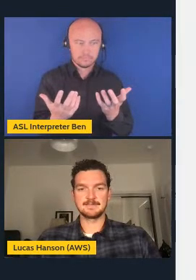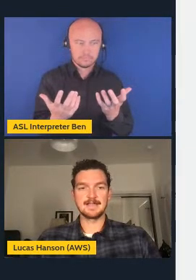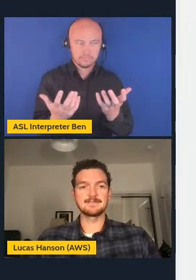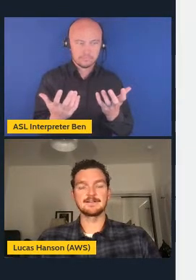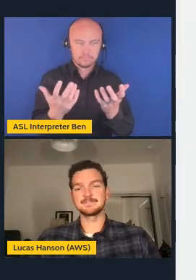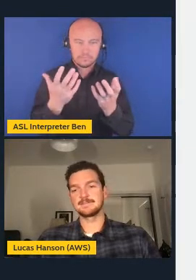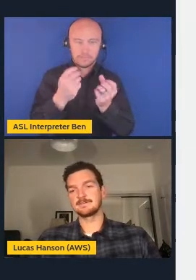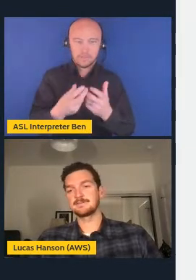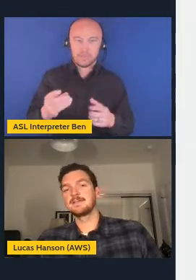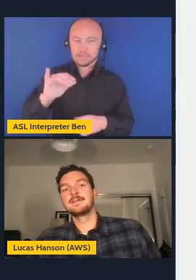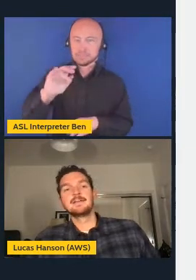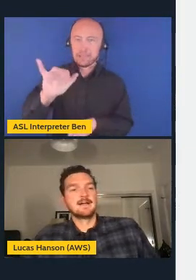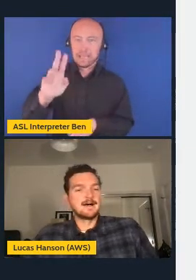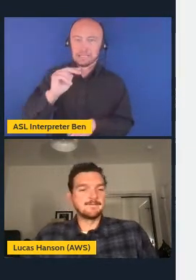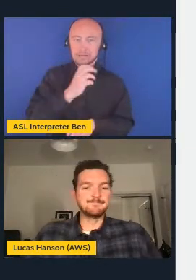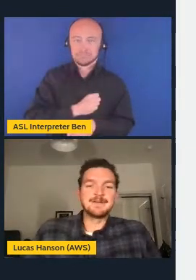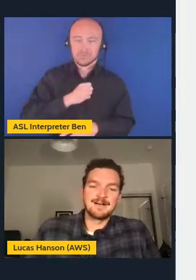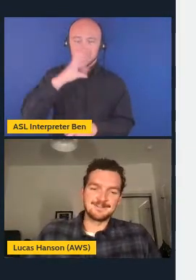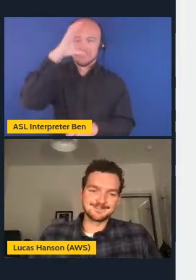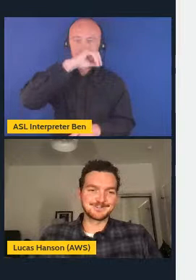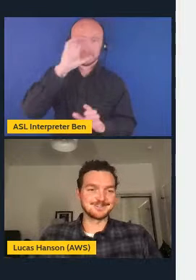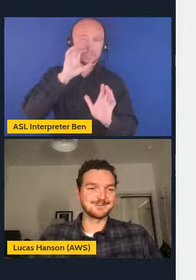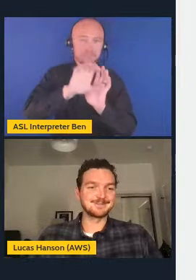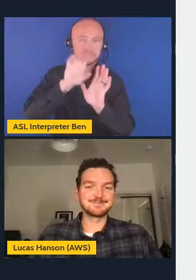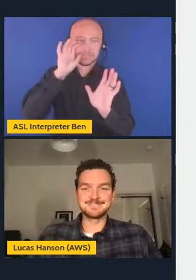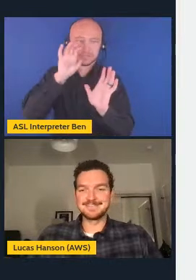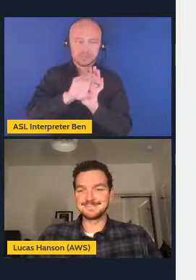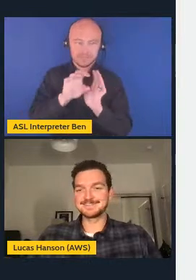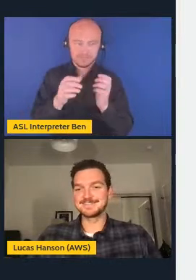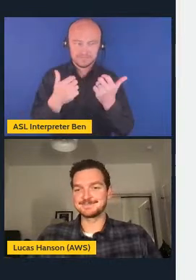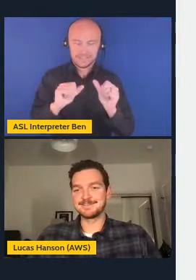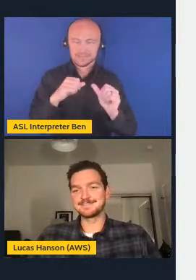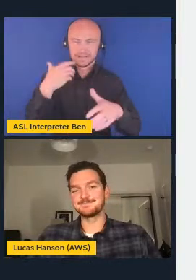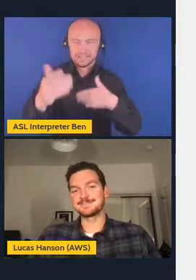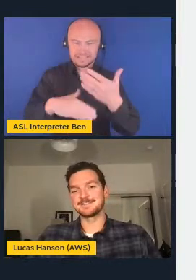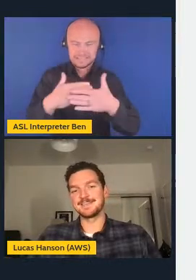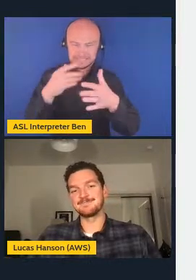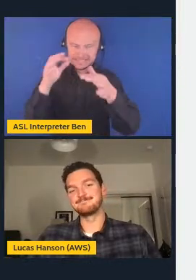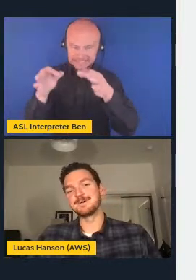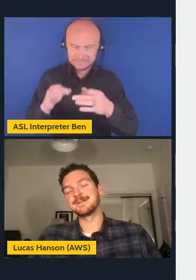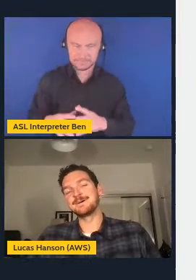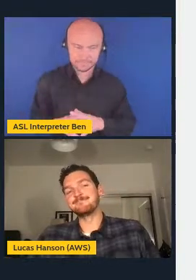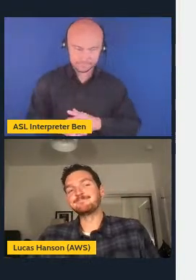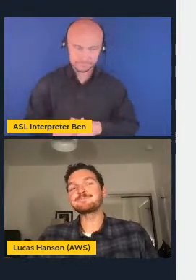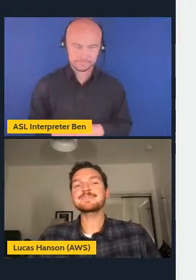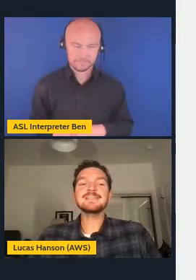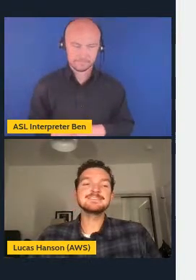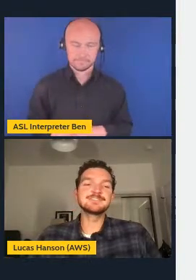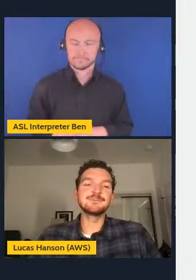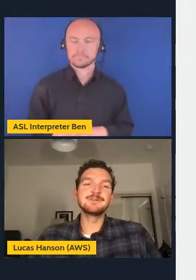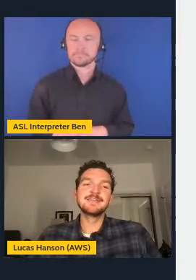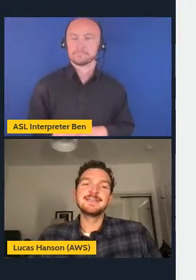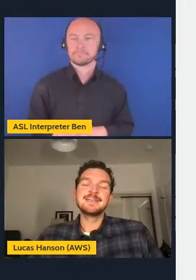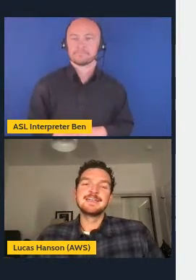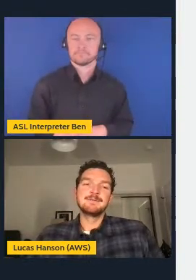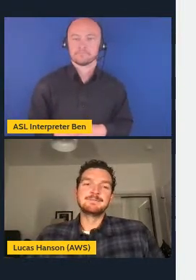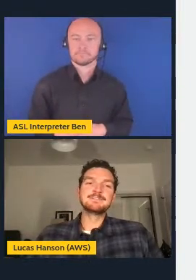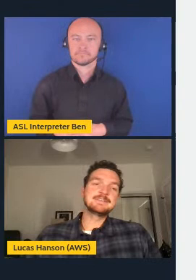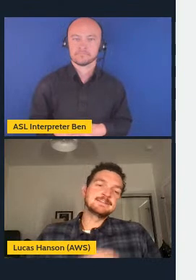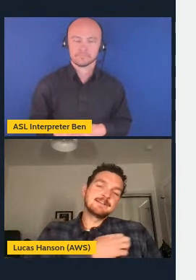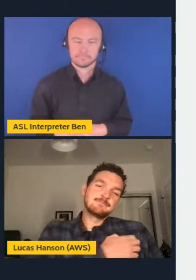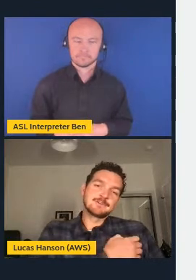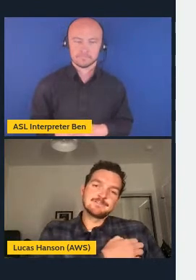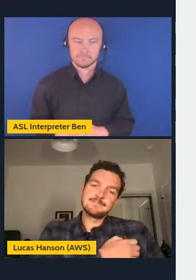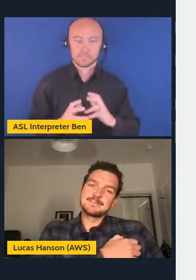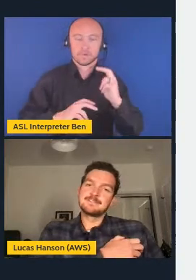my icons here. I'll try to proceed and explain this the best I can. But so building